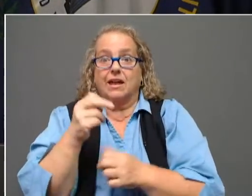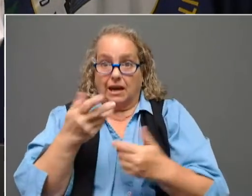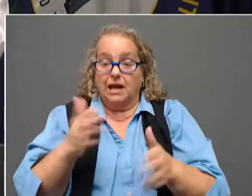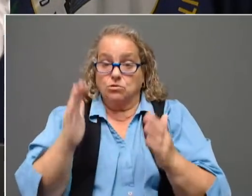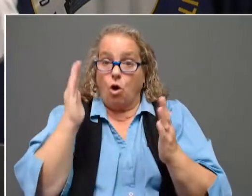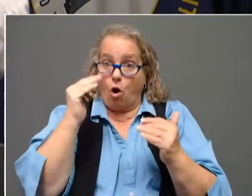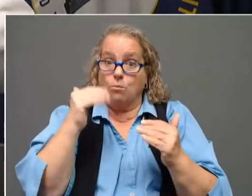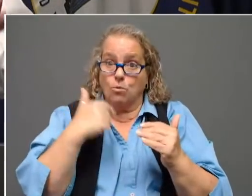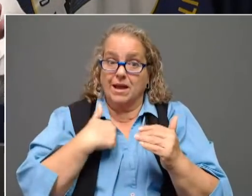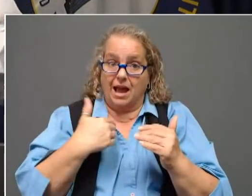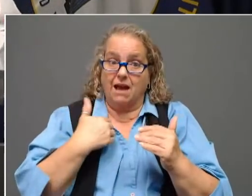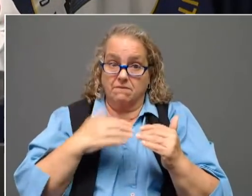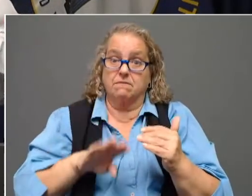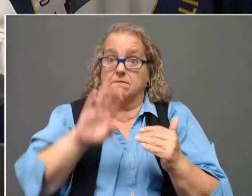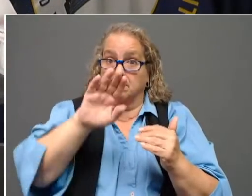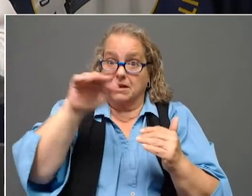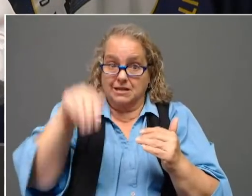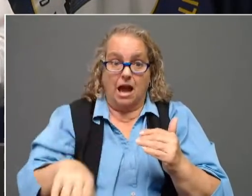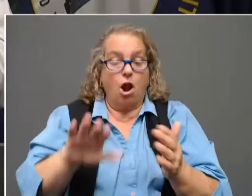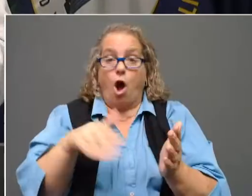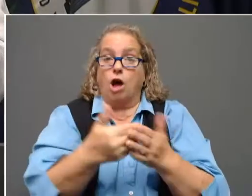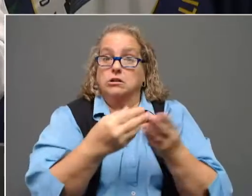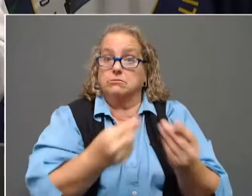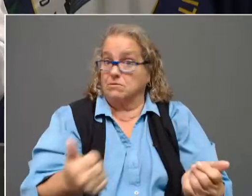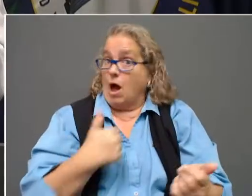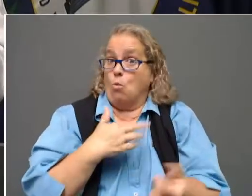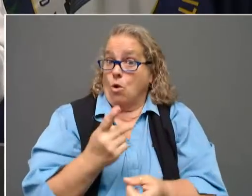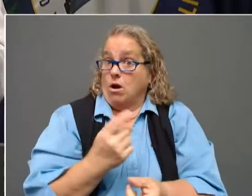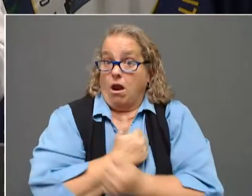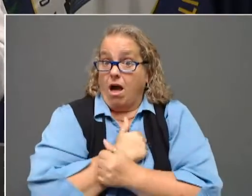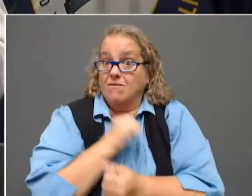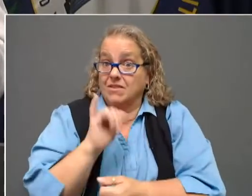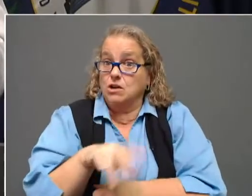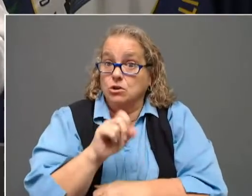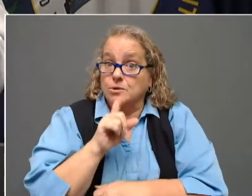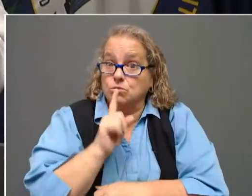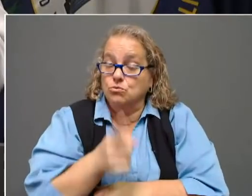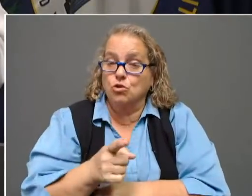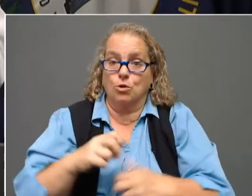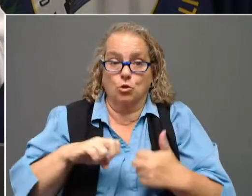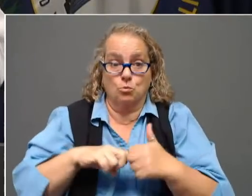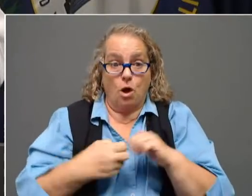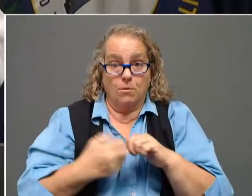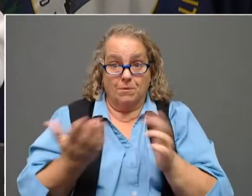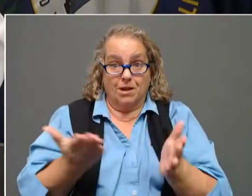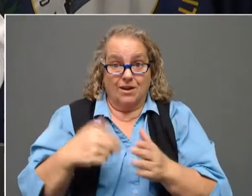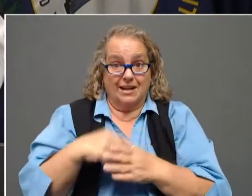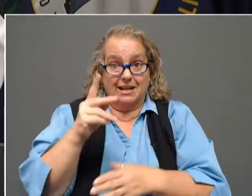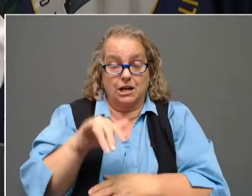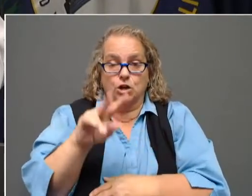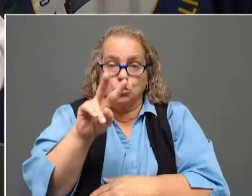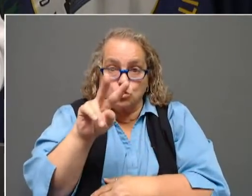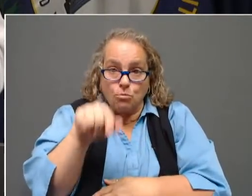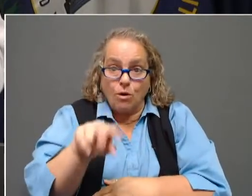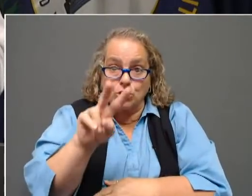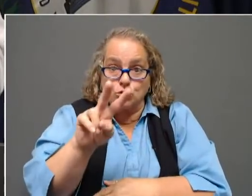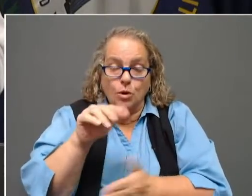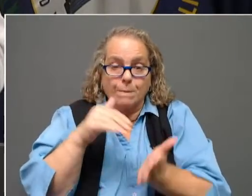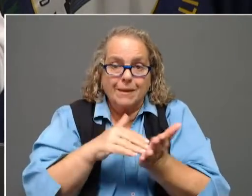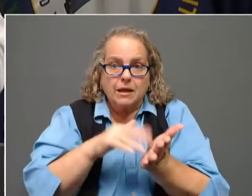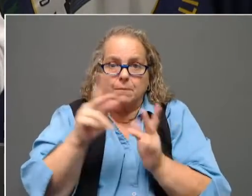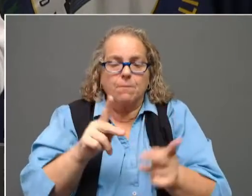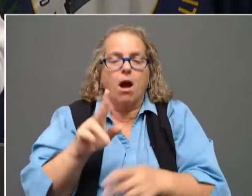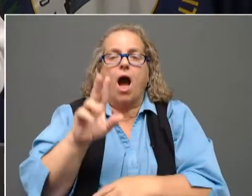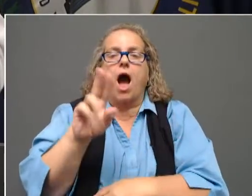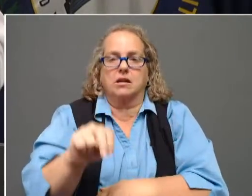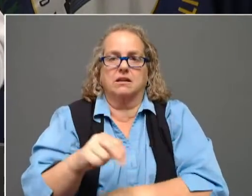all dissipates. I would love for that to be the case. The problem is in Kentucky, 2.2 million people are still unvaccinated. I've said this